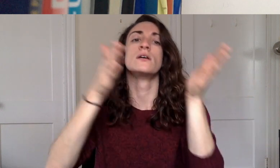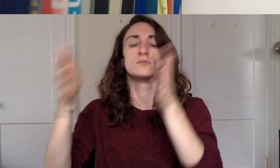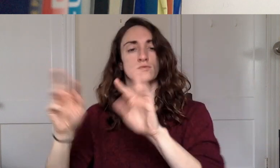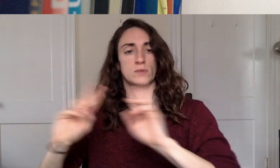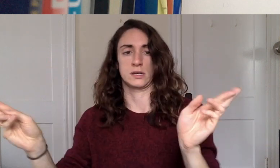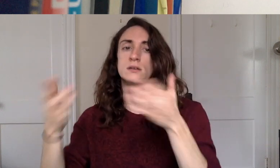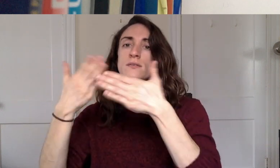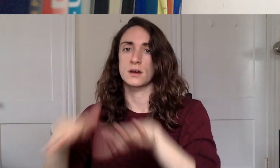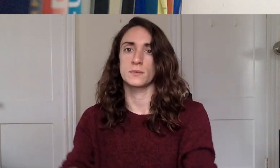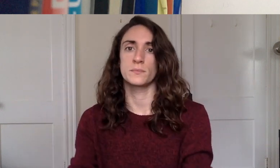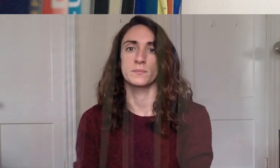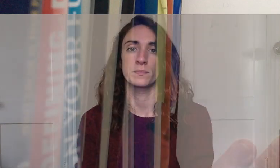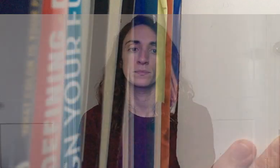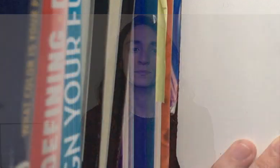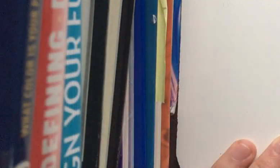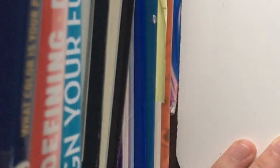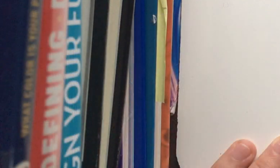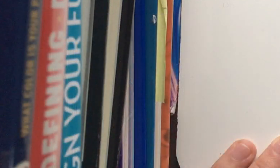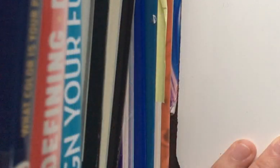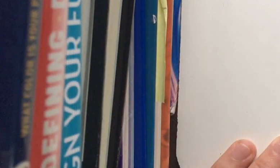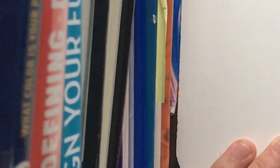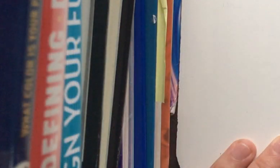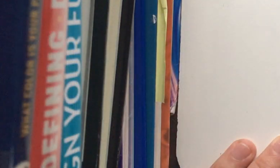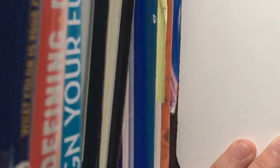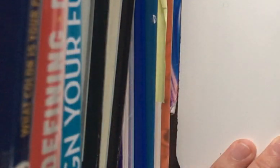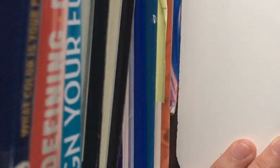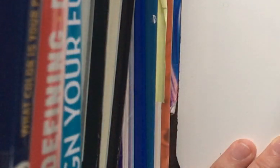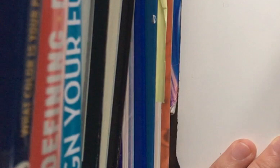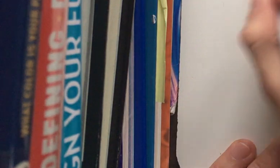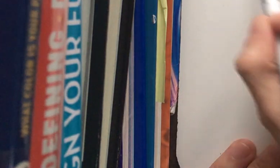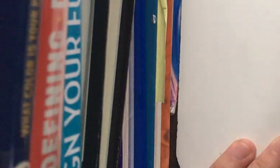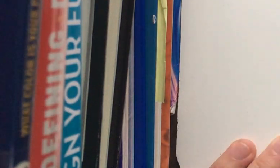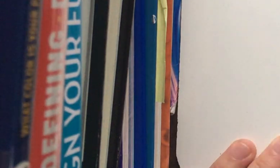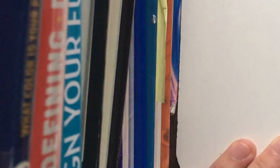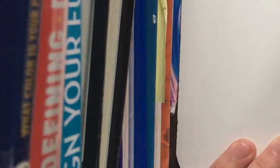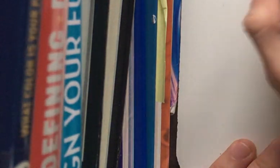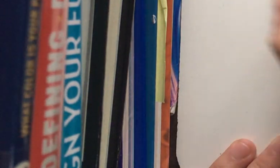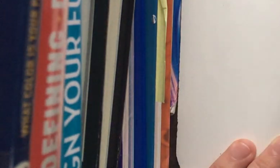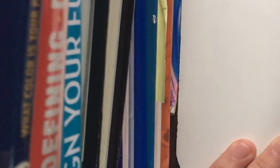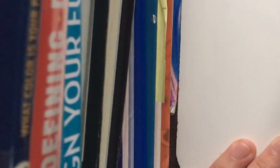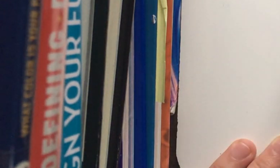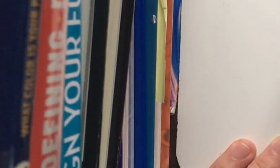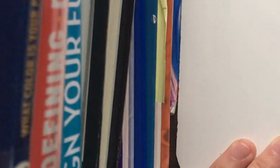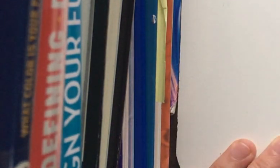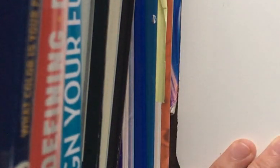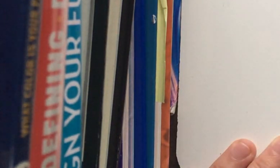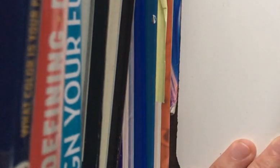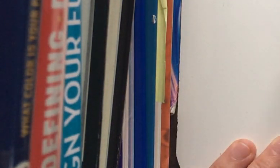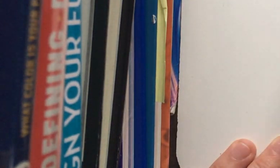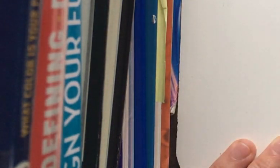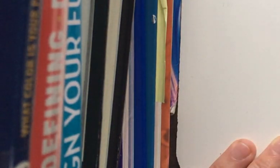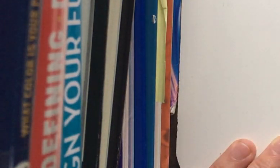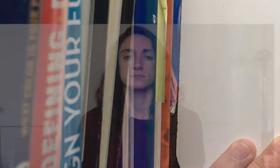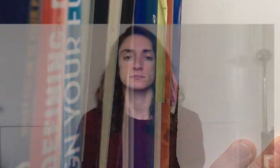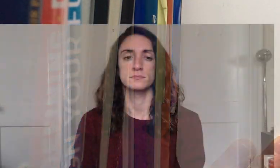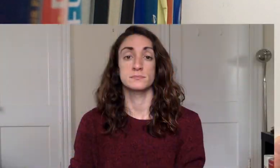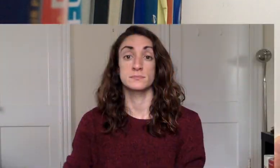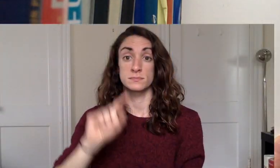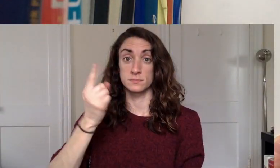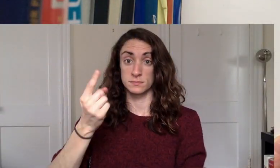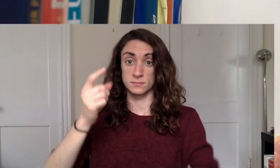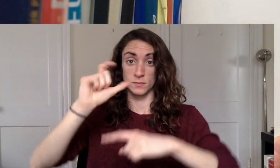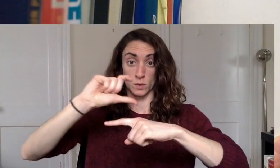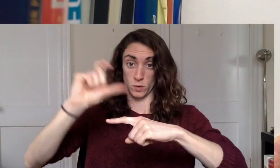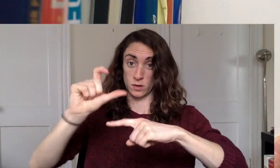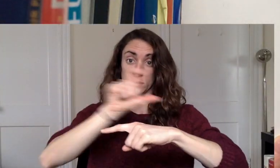we can apply the multiplication properties of exponents and turn that into x to the 8th. The 6 is going to stay a 6, the y squared will stay a